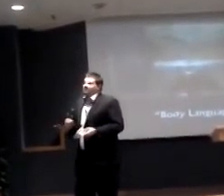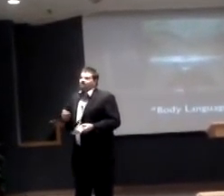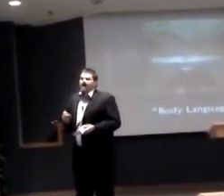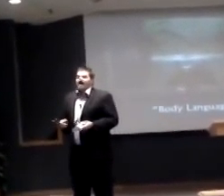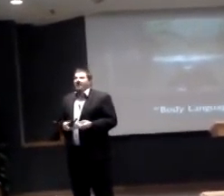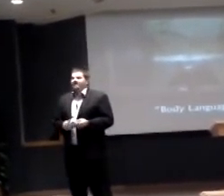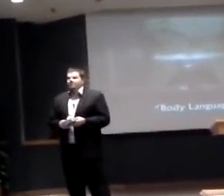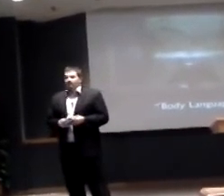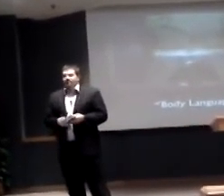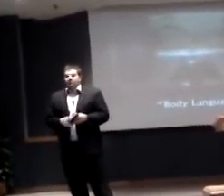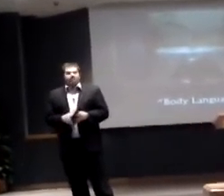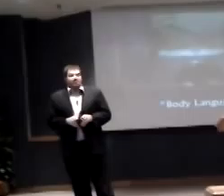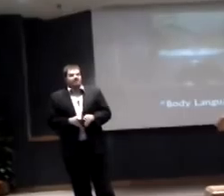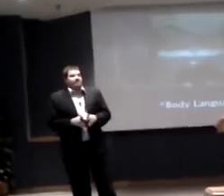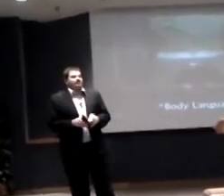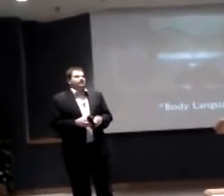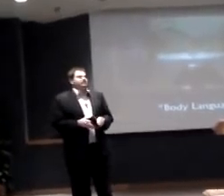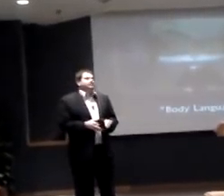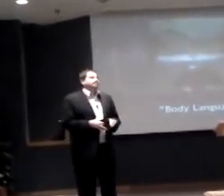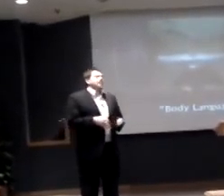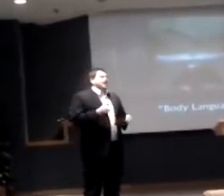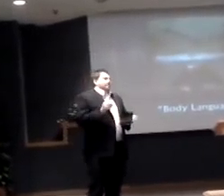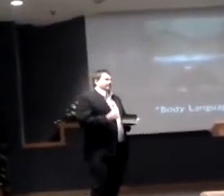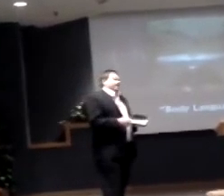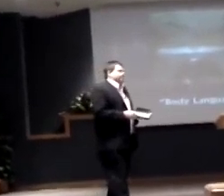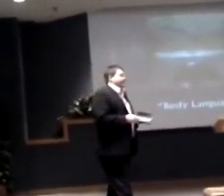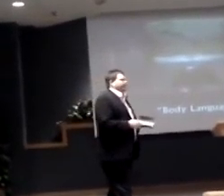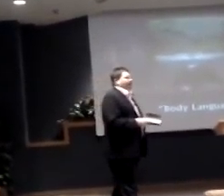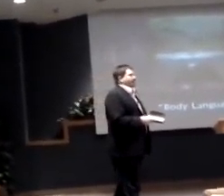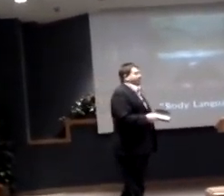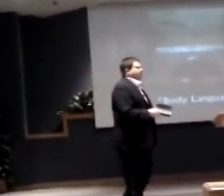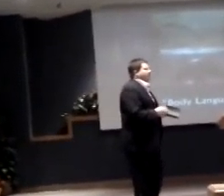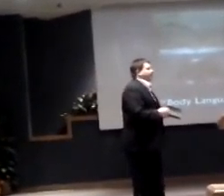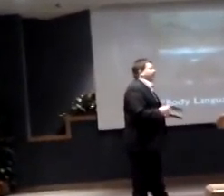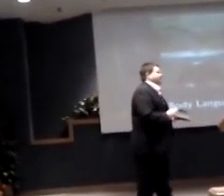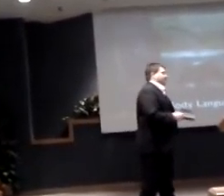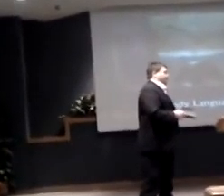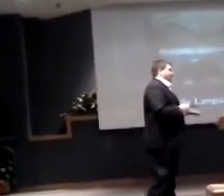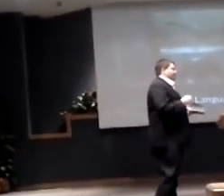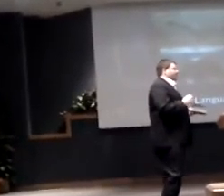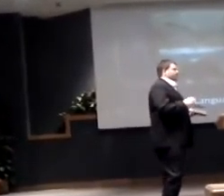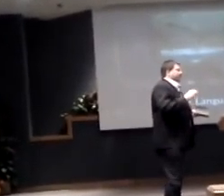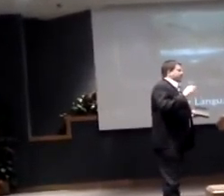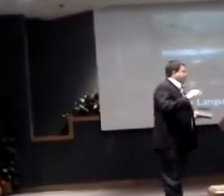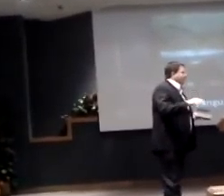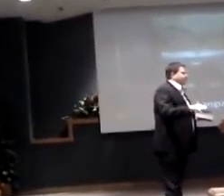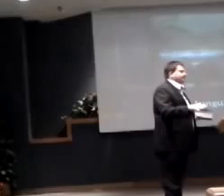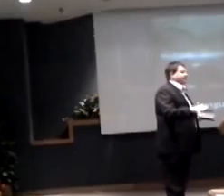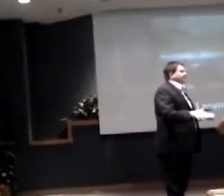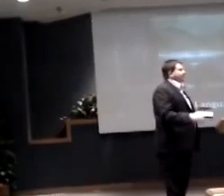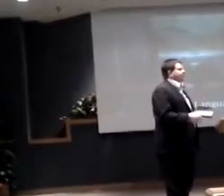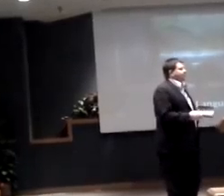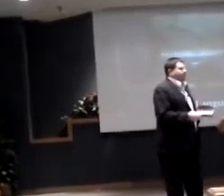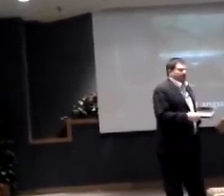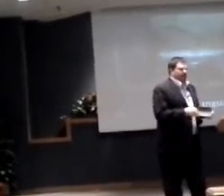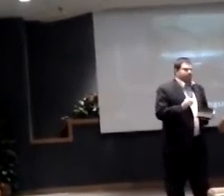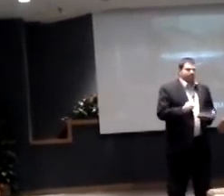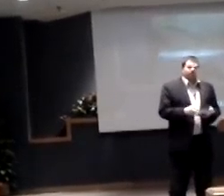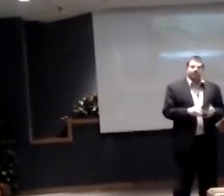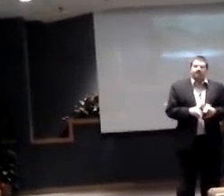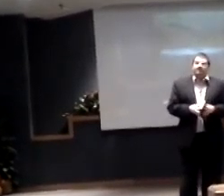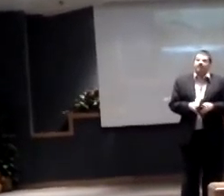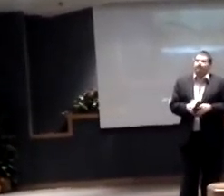little eyes, what you see. There's a Father up above looking down in tender love.